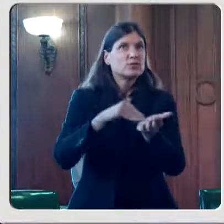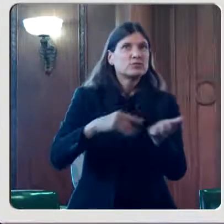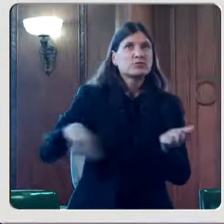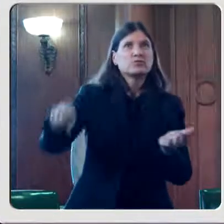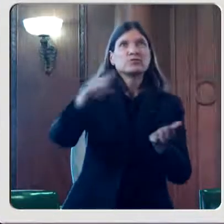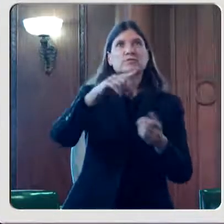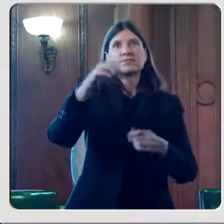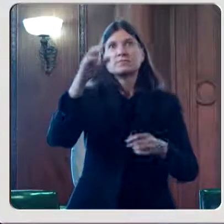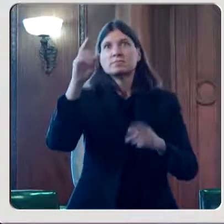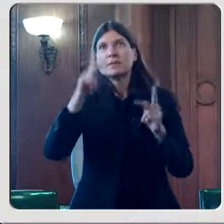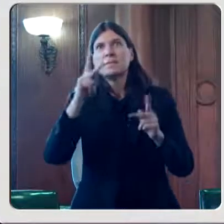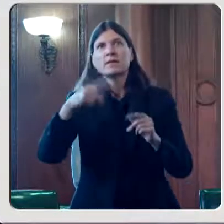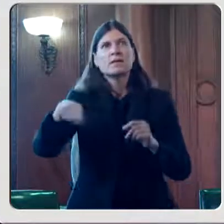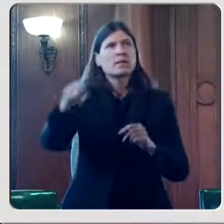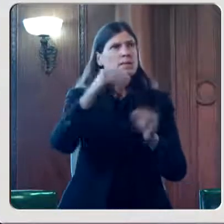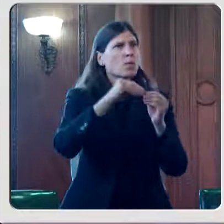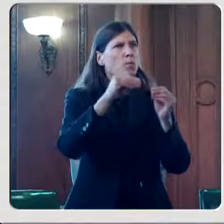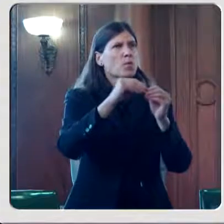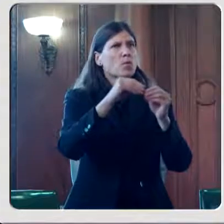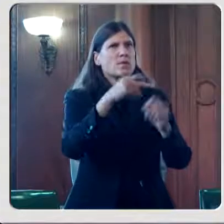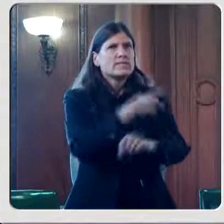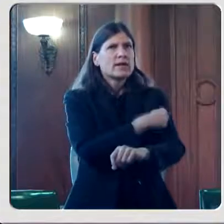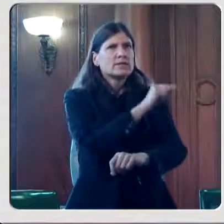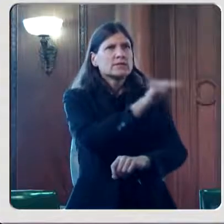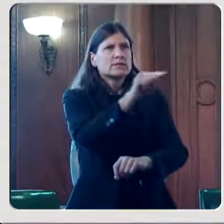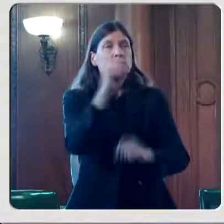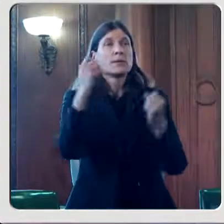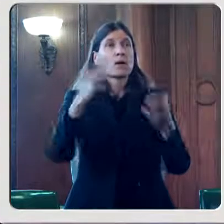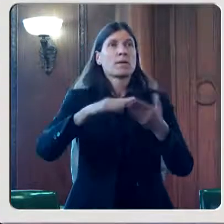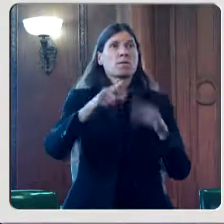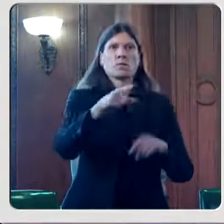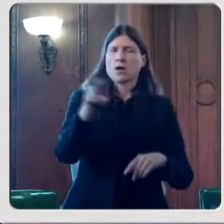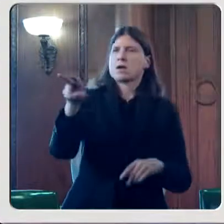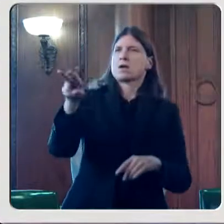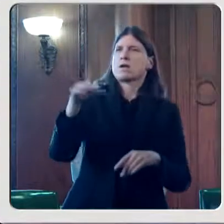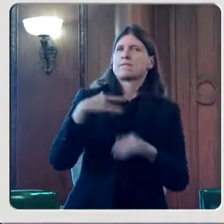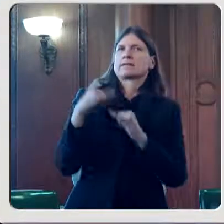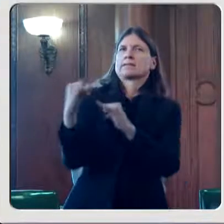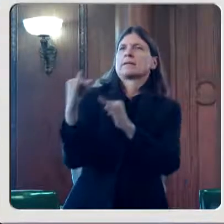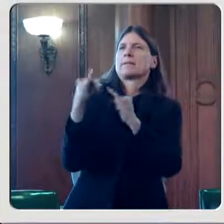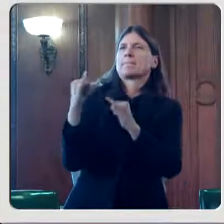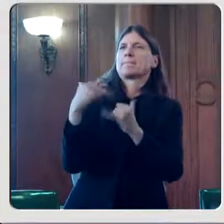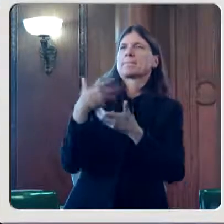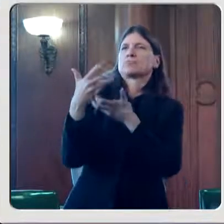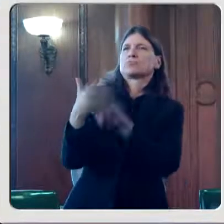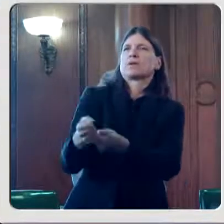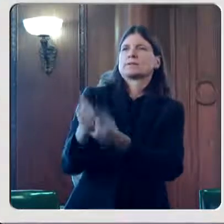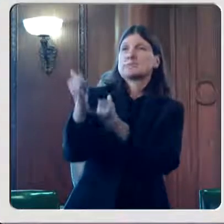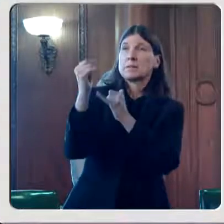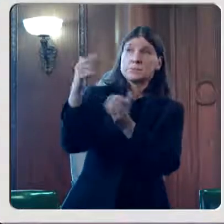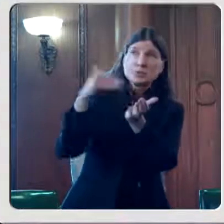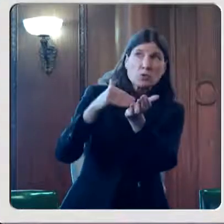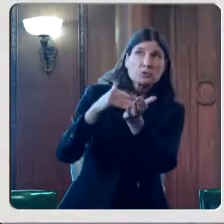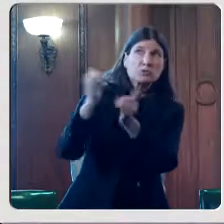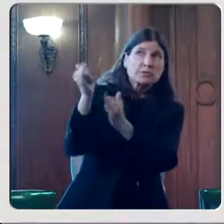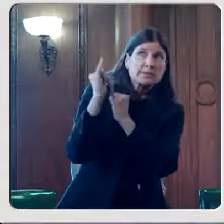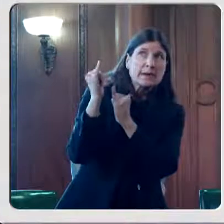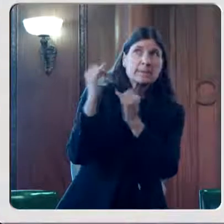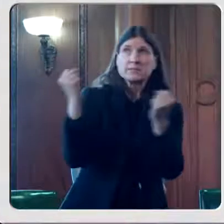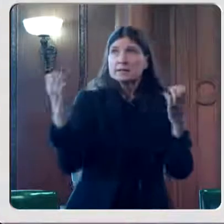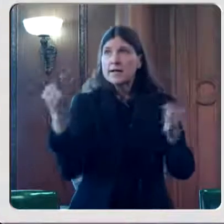Supply, however, is still an issue. The state is now getting over 100,000 first doses and 80,000 second doses every